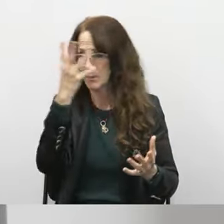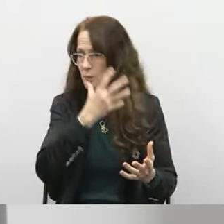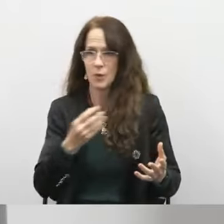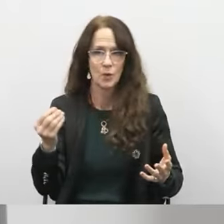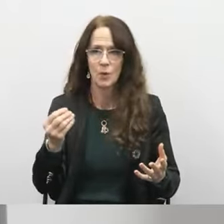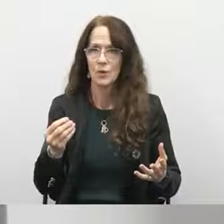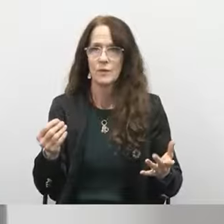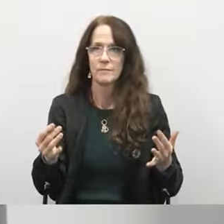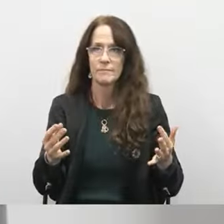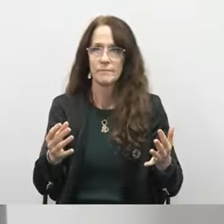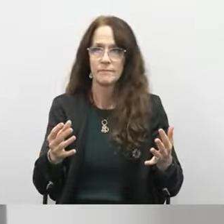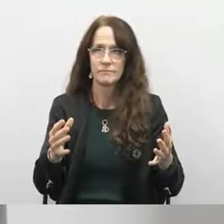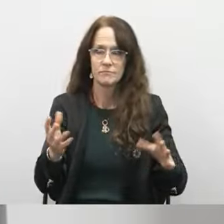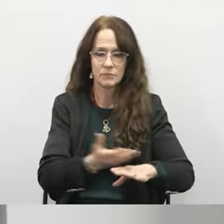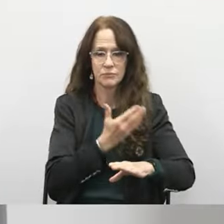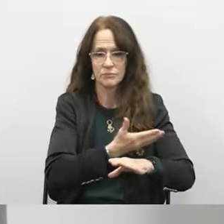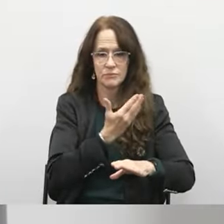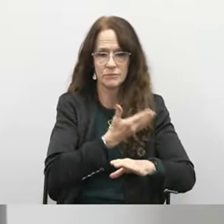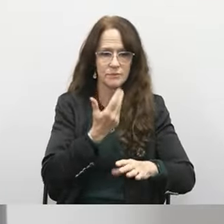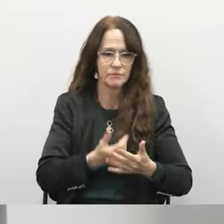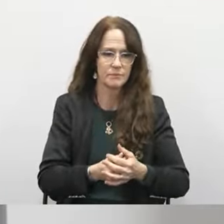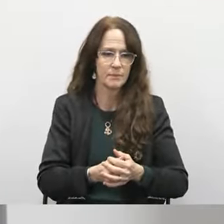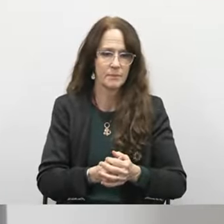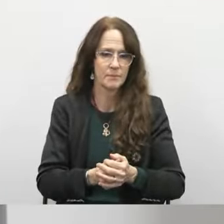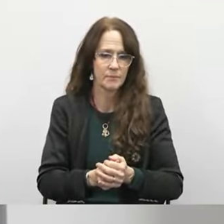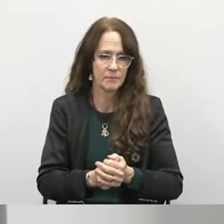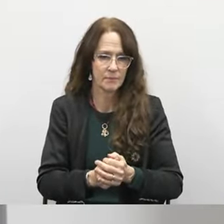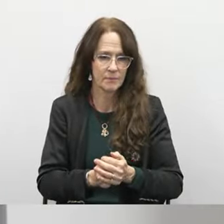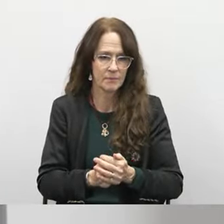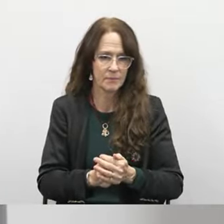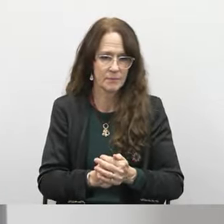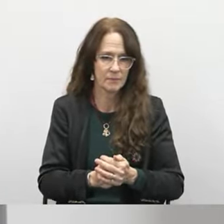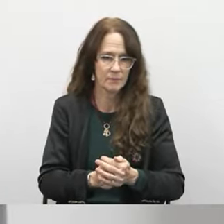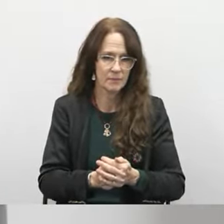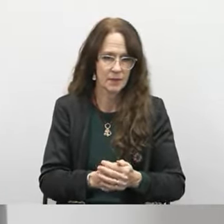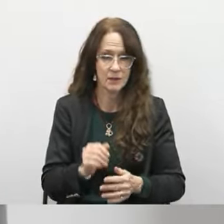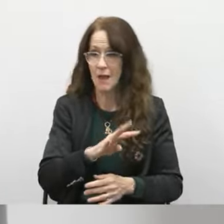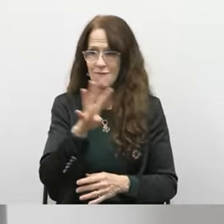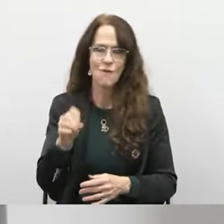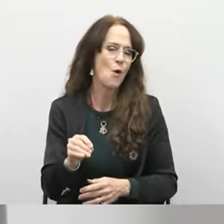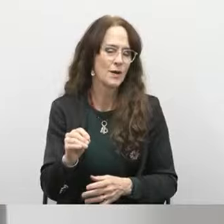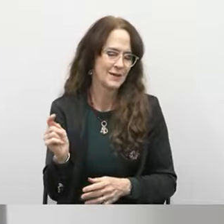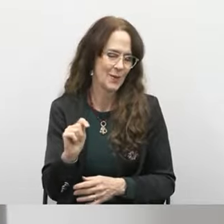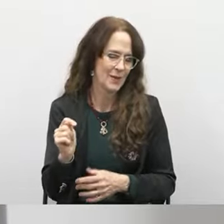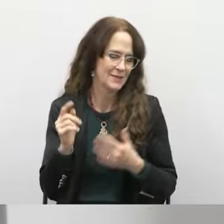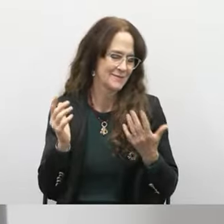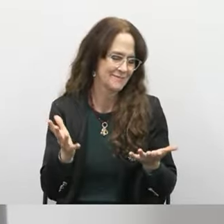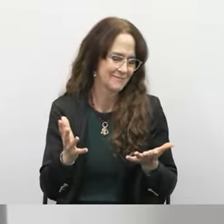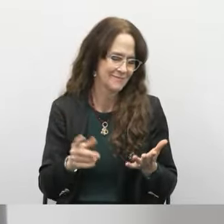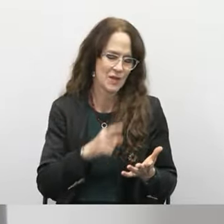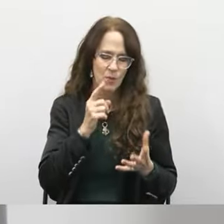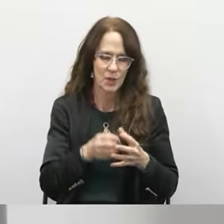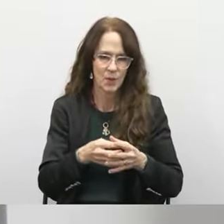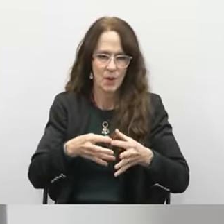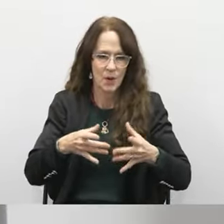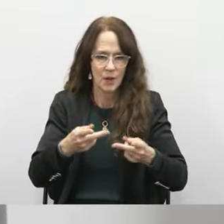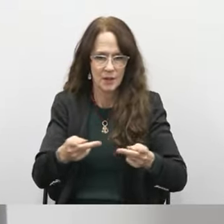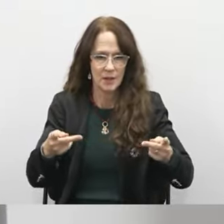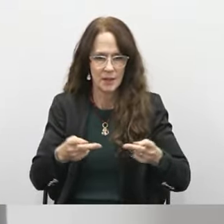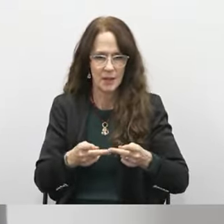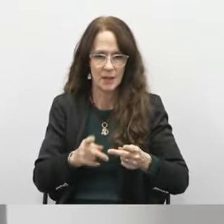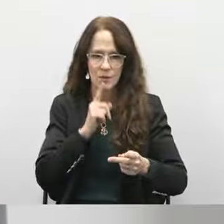beautifully landscaped, very welcoming campus to 40 toilets. So they're really growing into the space. I think they